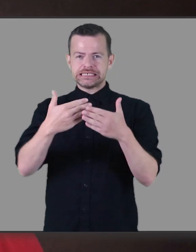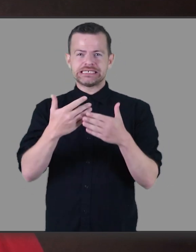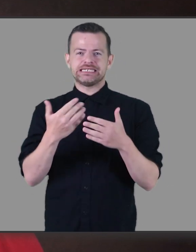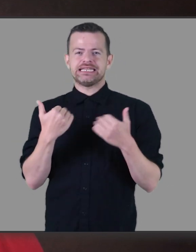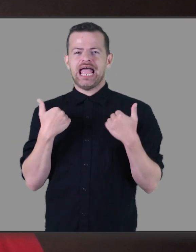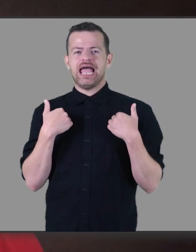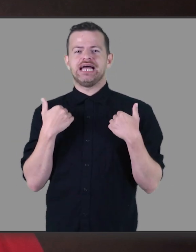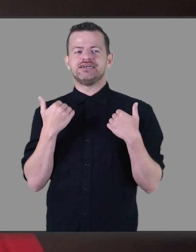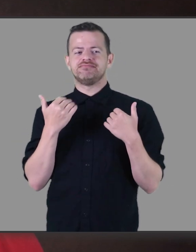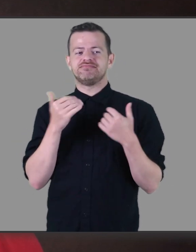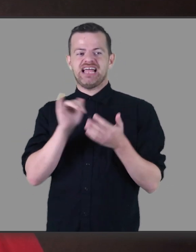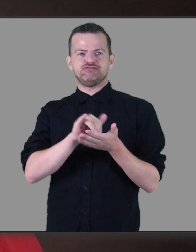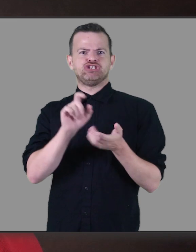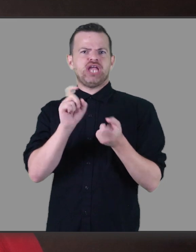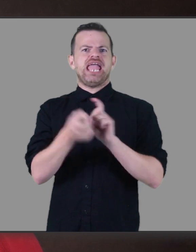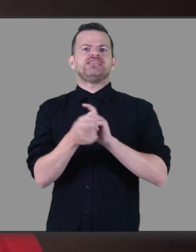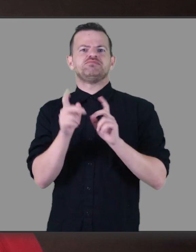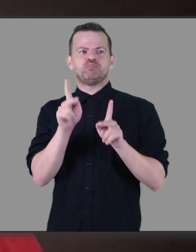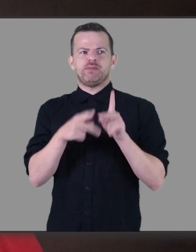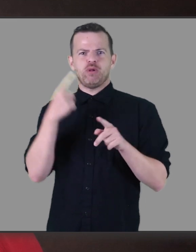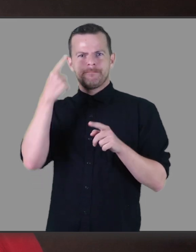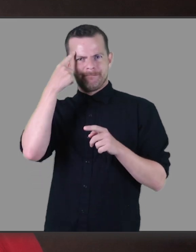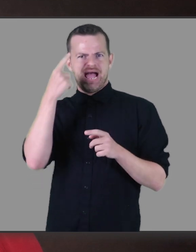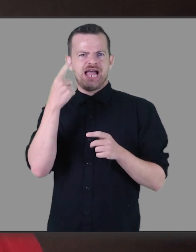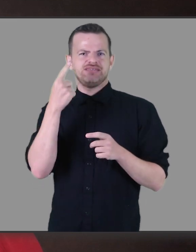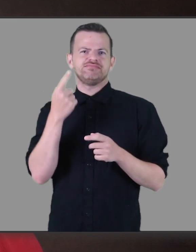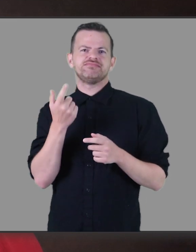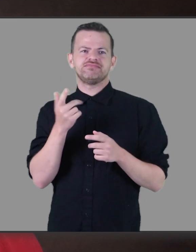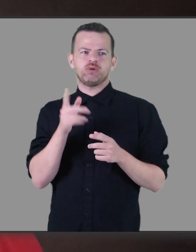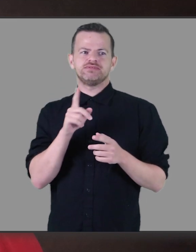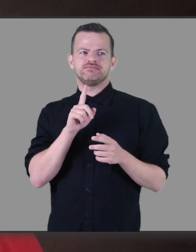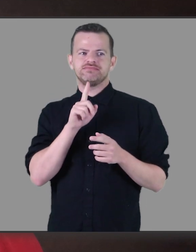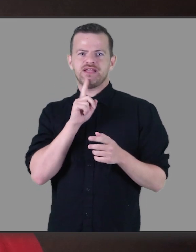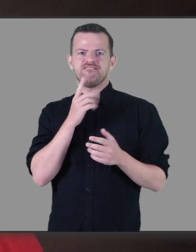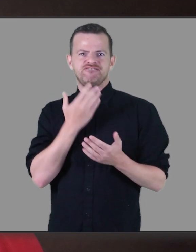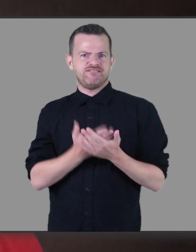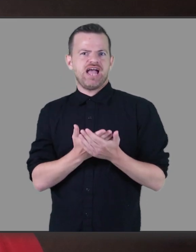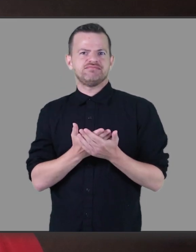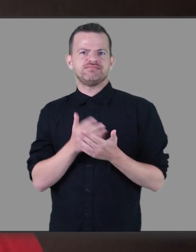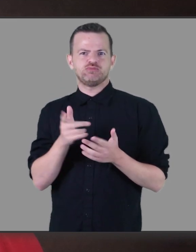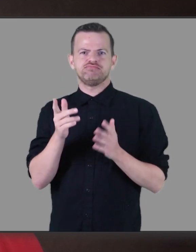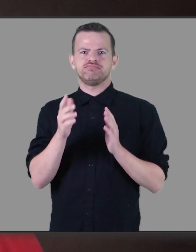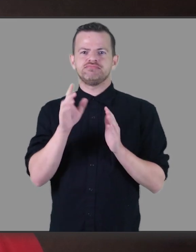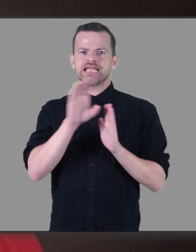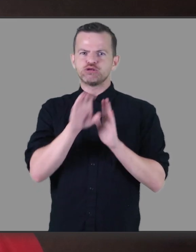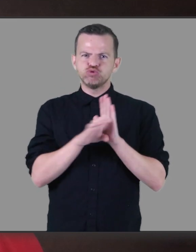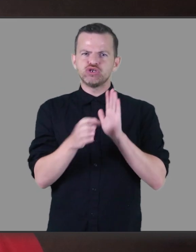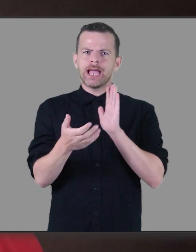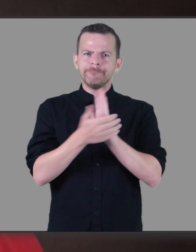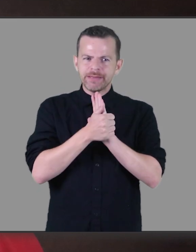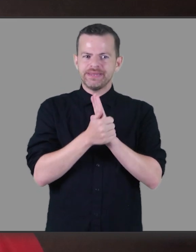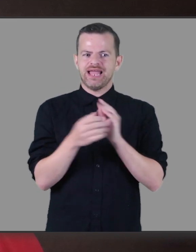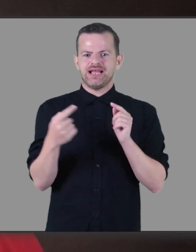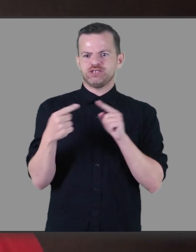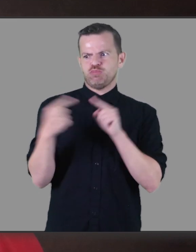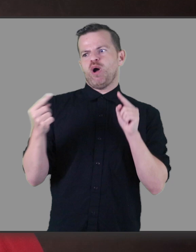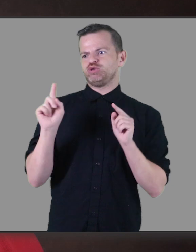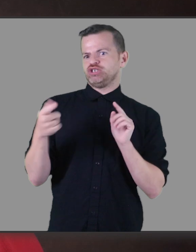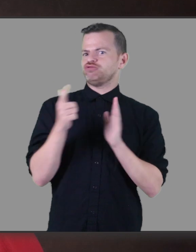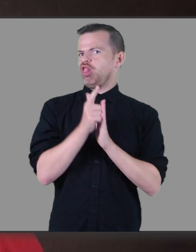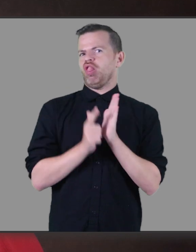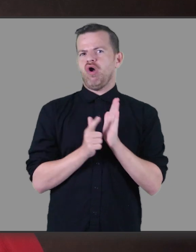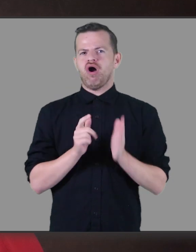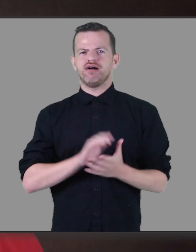toehold that we had that changed people's minds at all was the fact that it was a constitutional amendment as opposed to just a